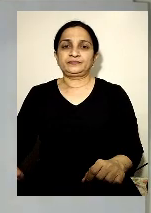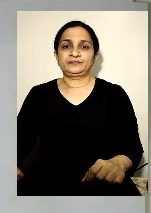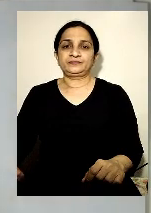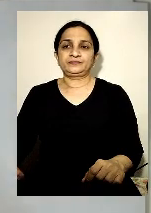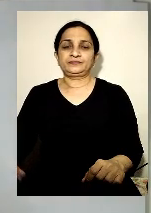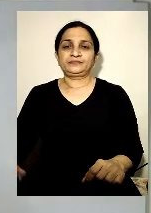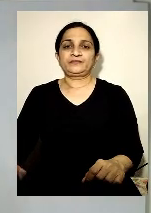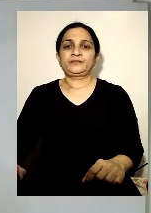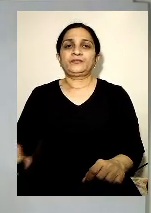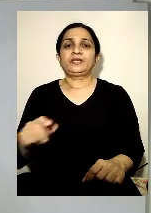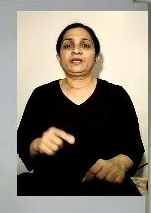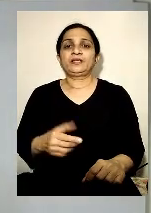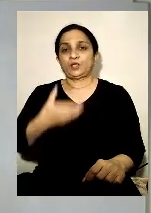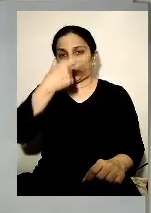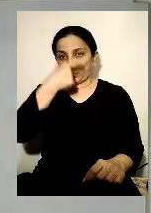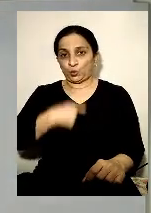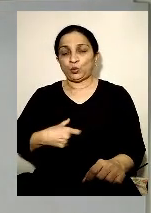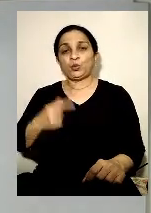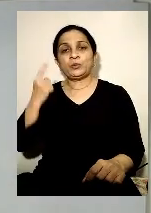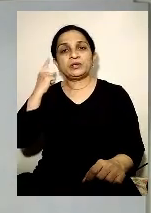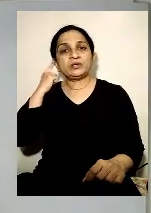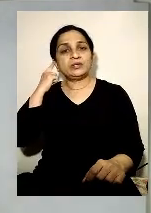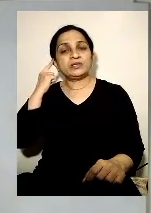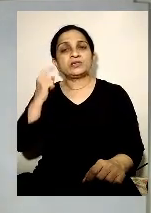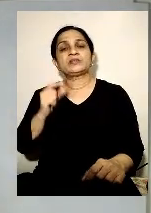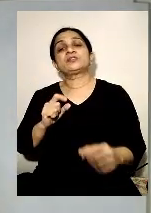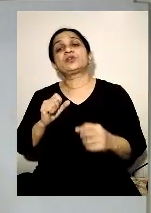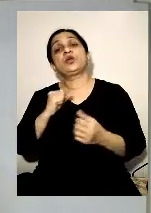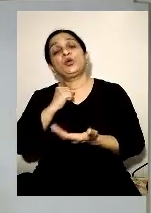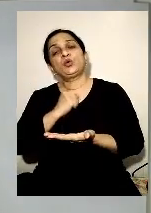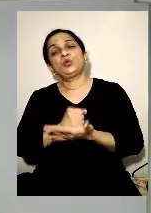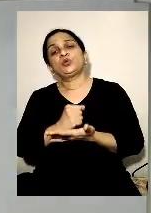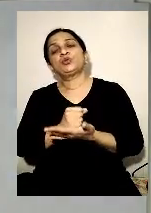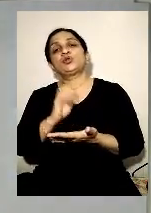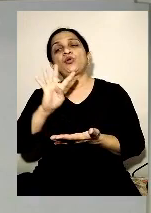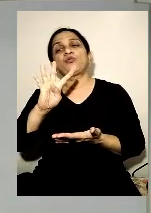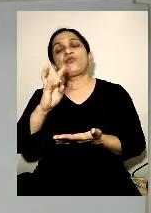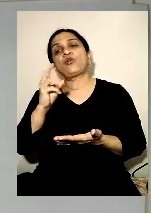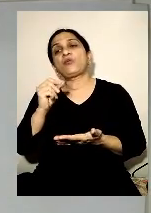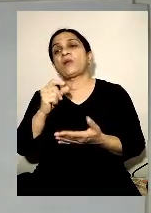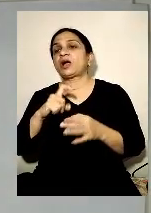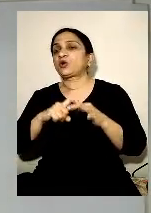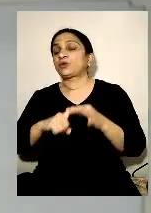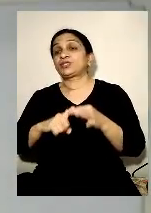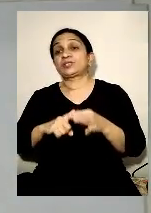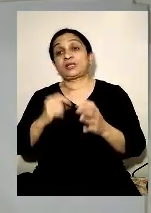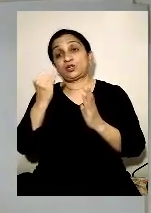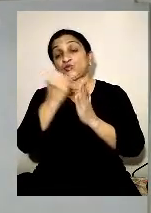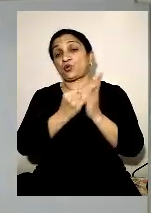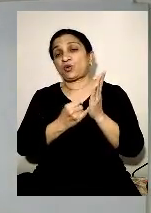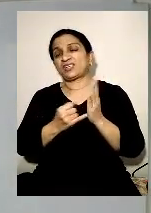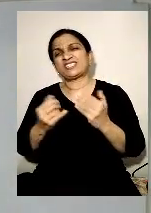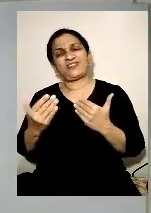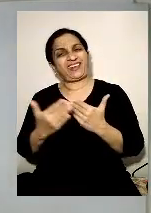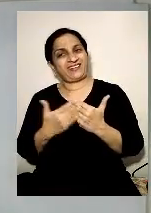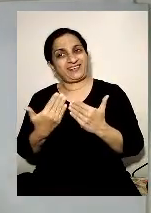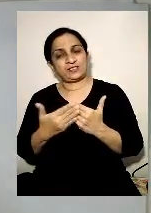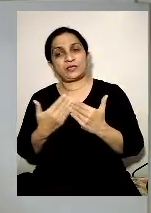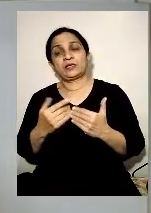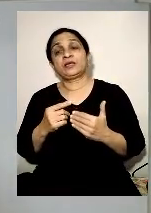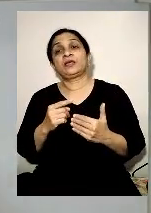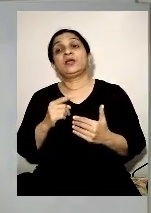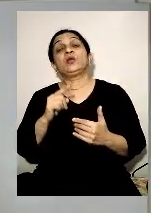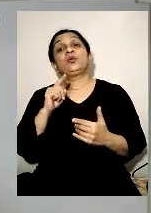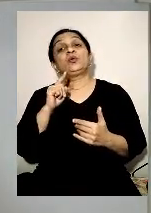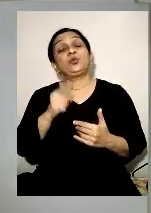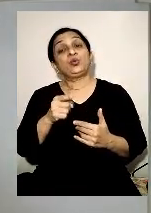human ear is a sure form of question and drawing is very very easy you should be able to